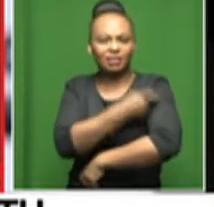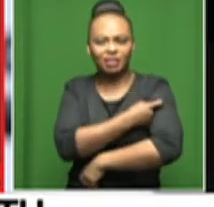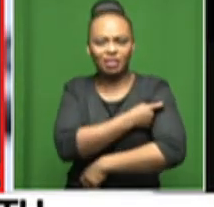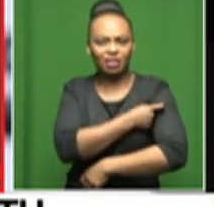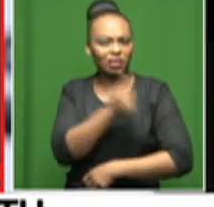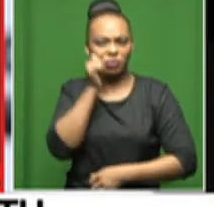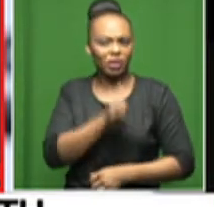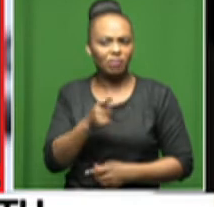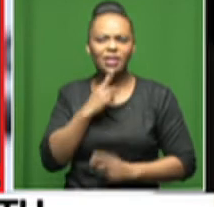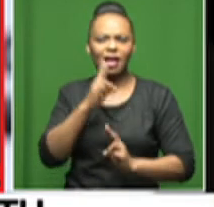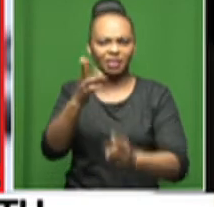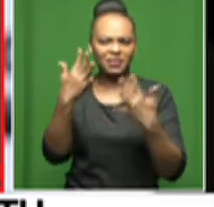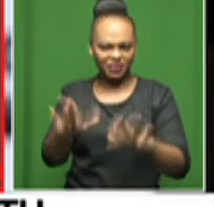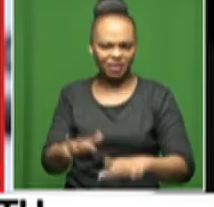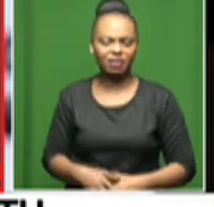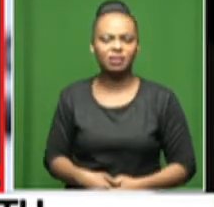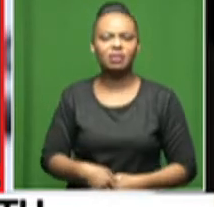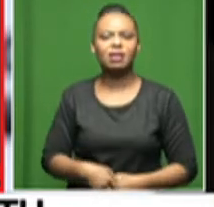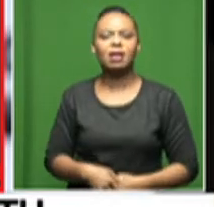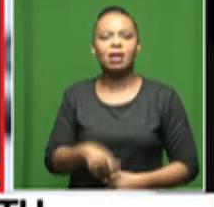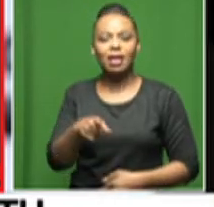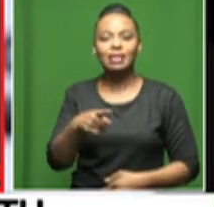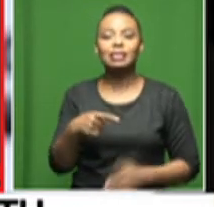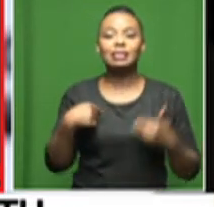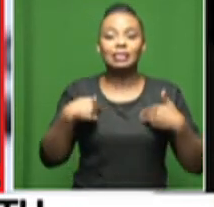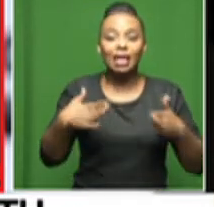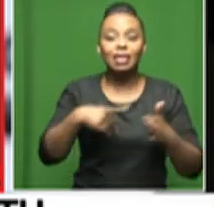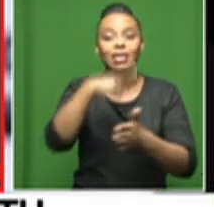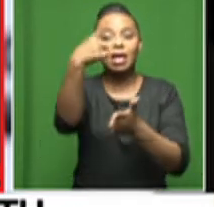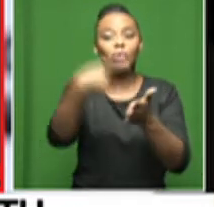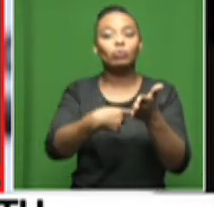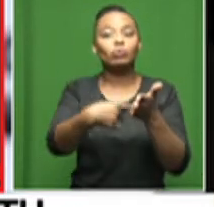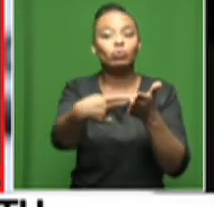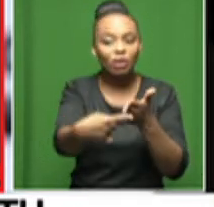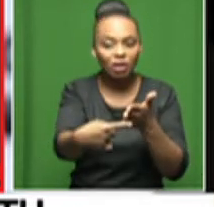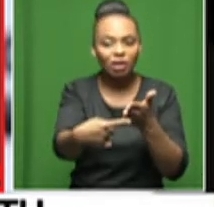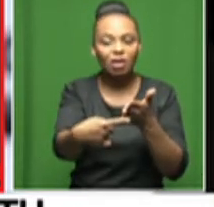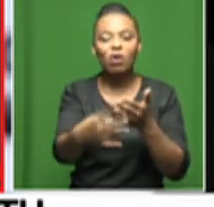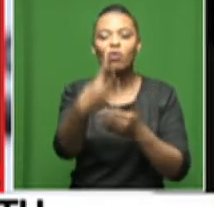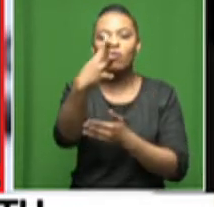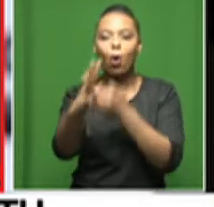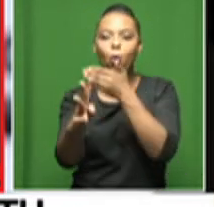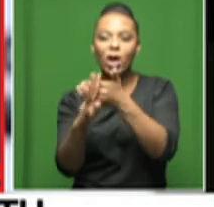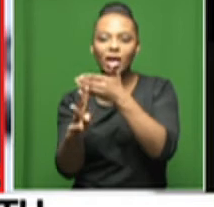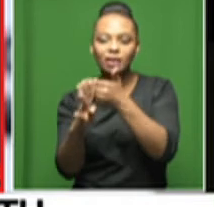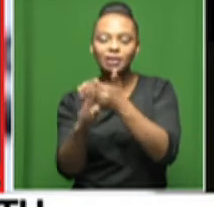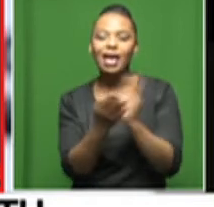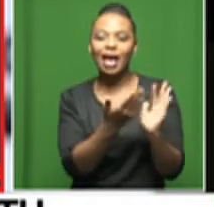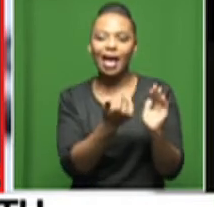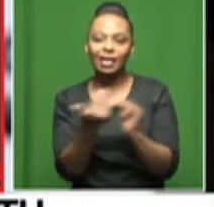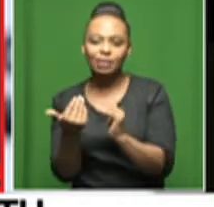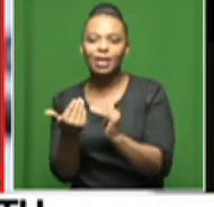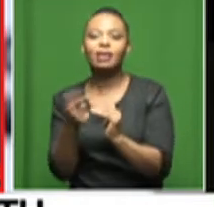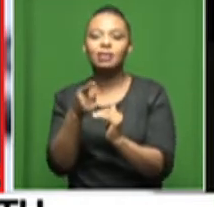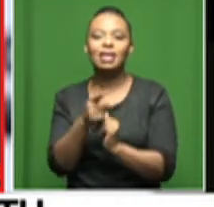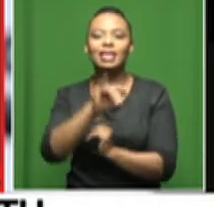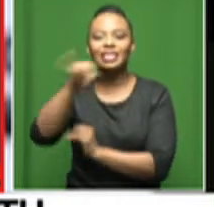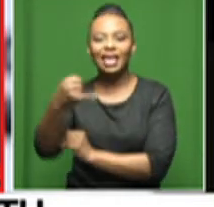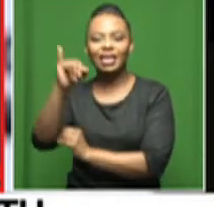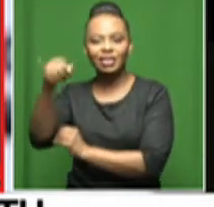question actually. I have indicated that from next week, for the next 4 weeks, we expect that there will be